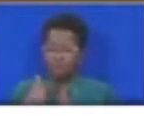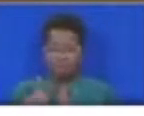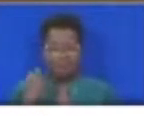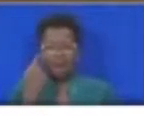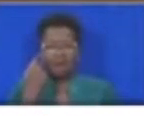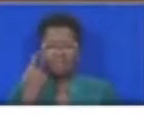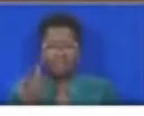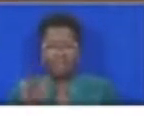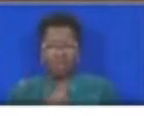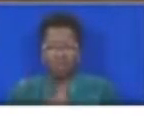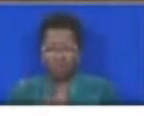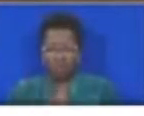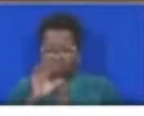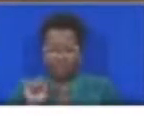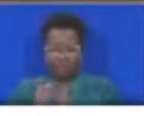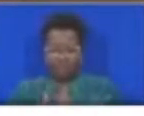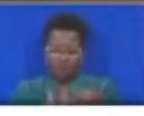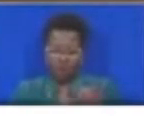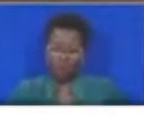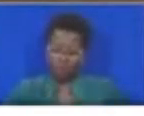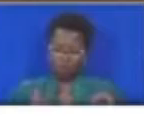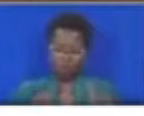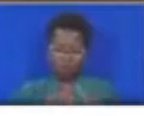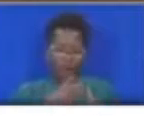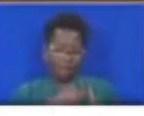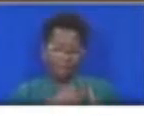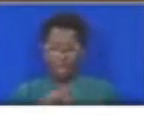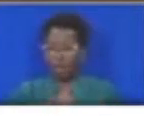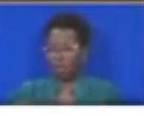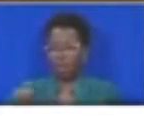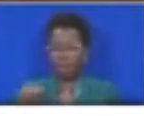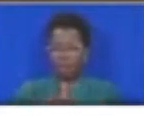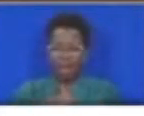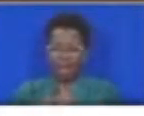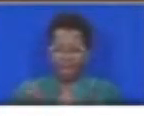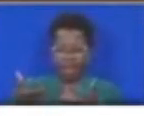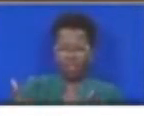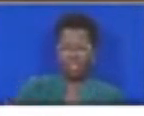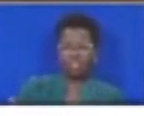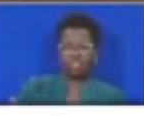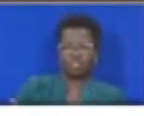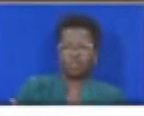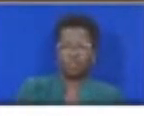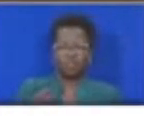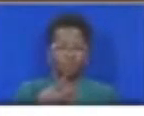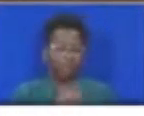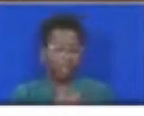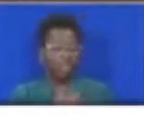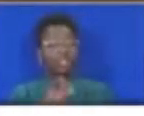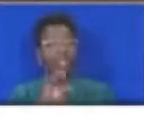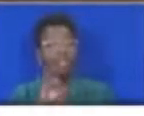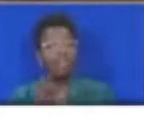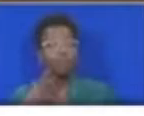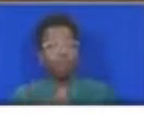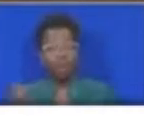sense, given the poverty in South Africa, for a minister to use public money to buy a car like that. Minister, if you had come to us